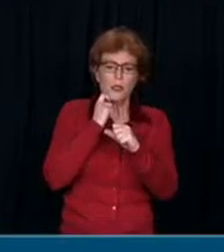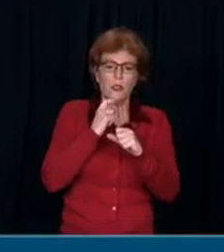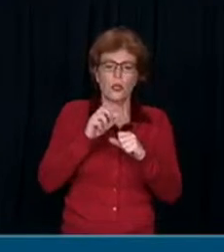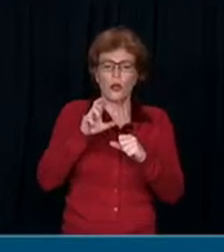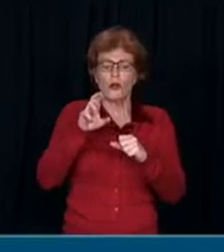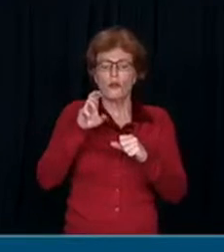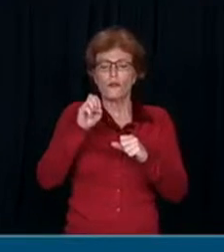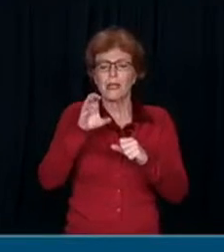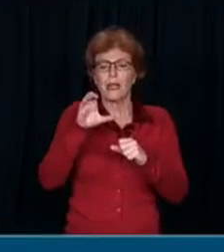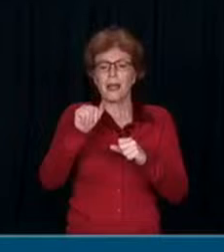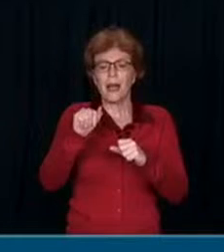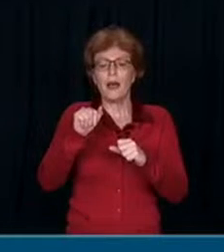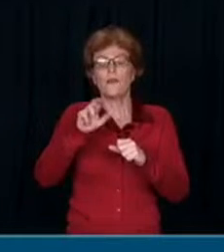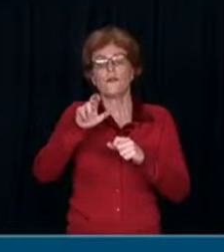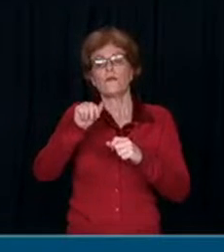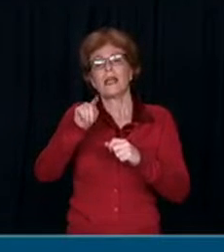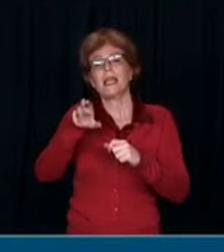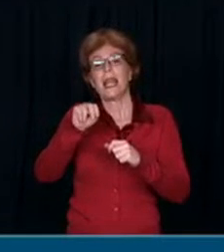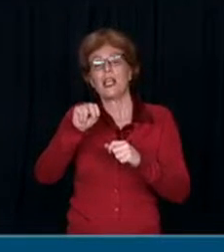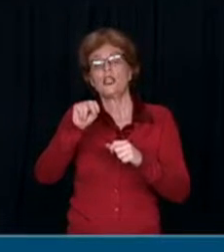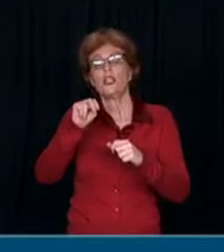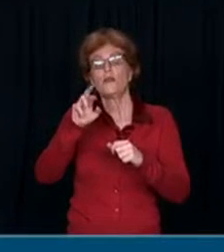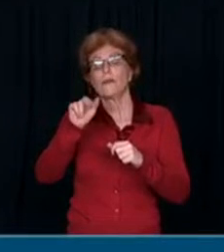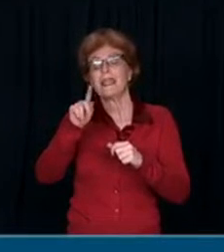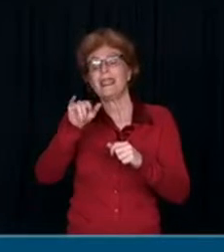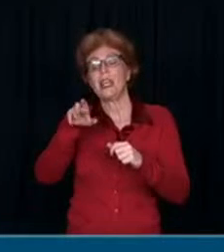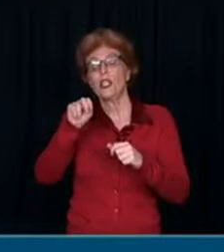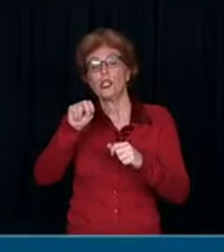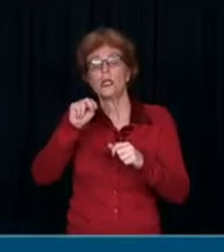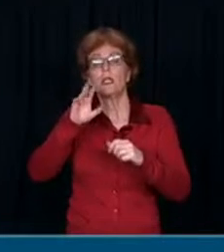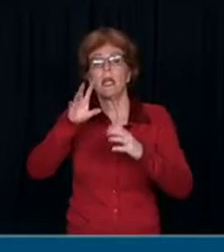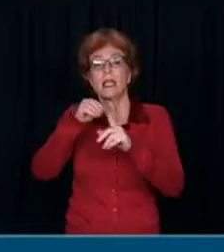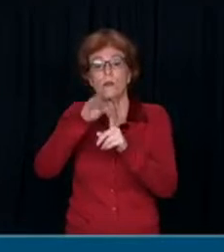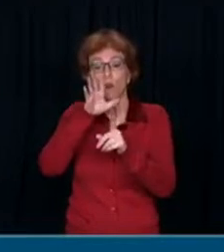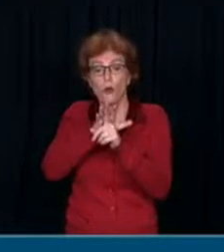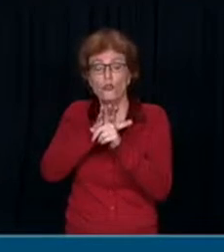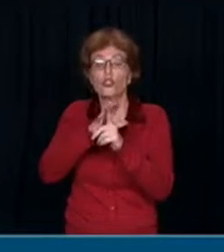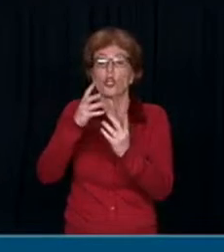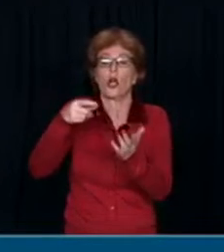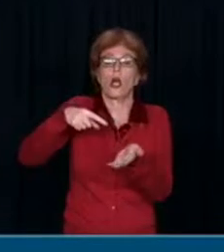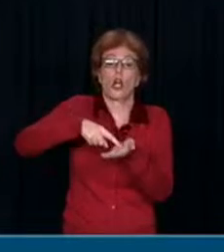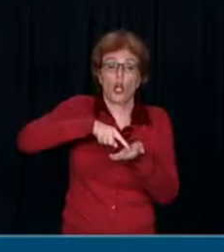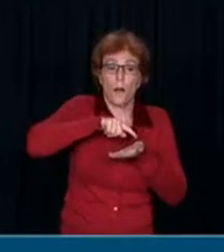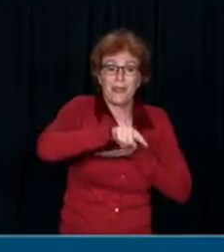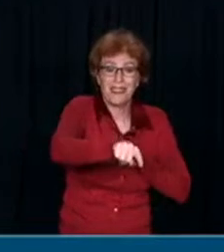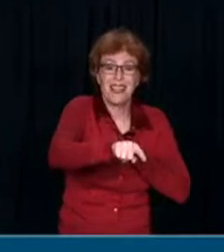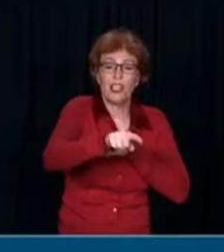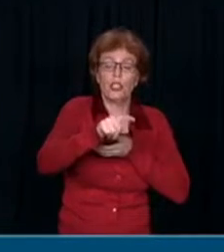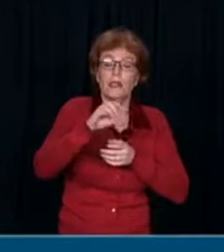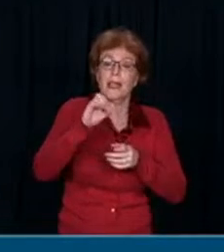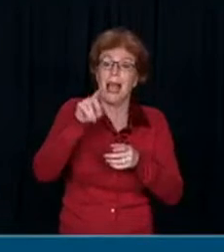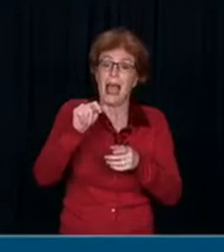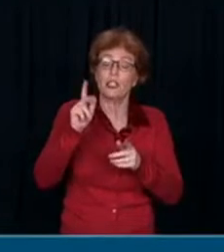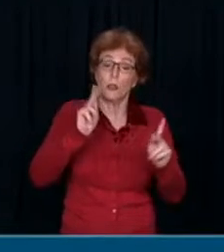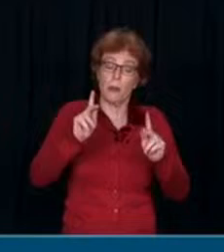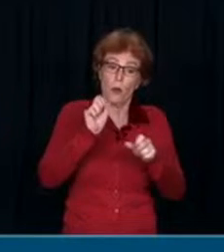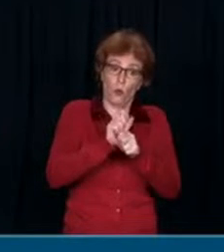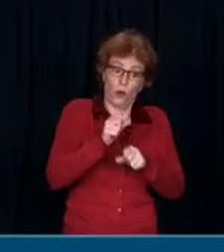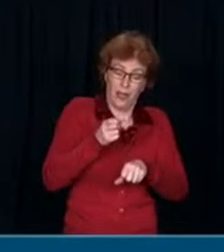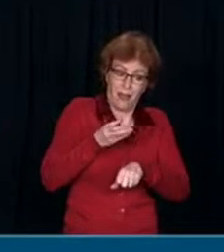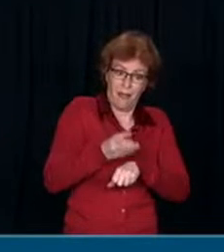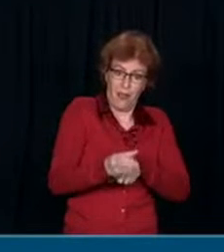the Radiation Exposure Compensation Act, reauthorized so that those folks who worked in the mine get their